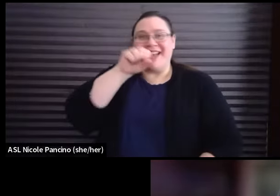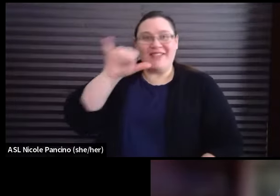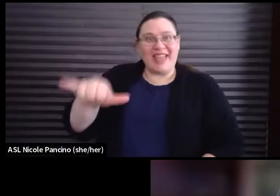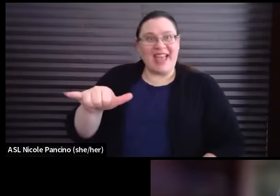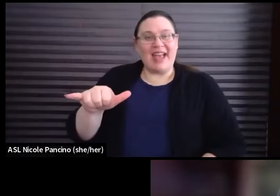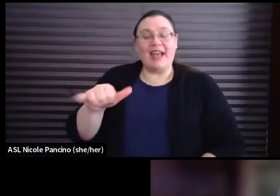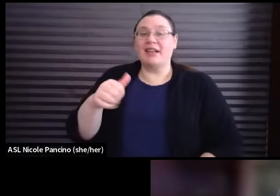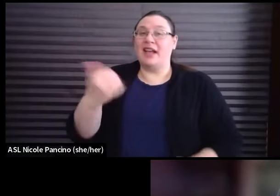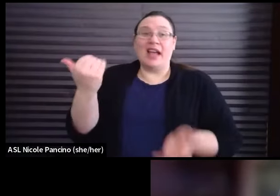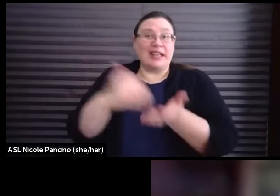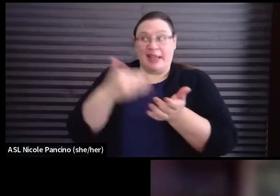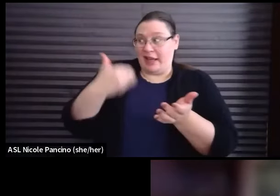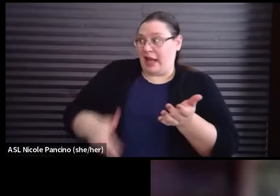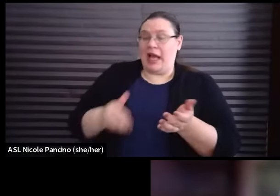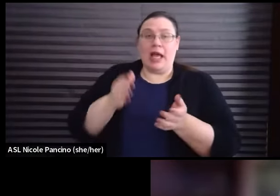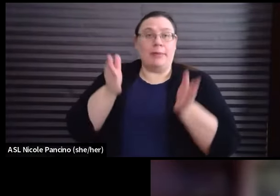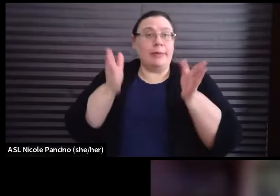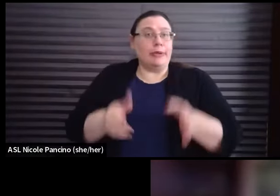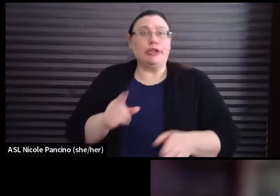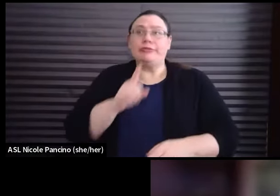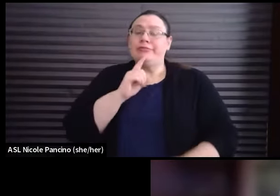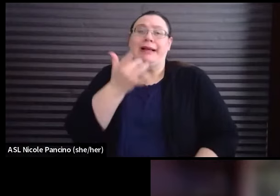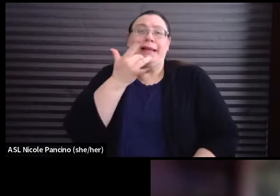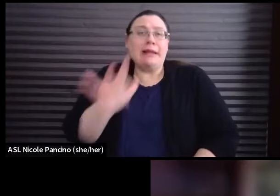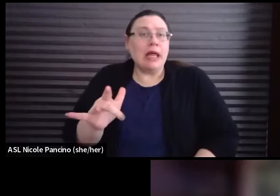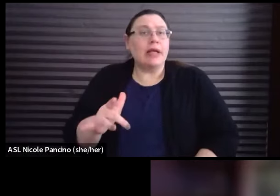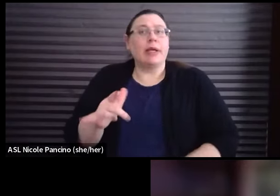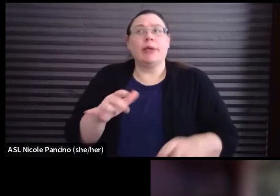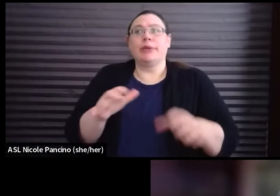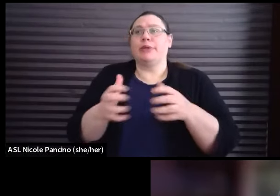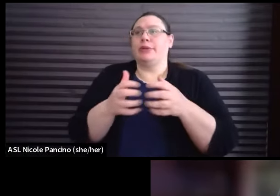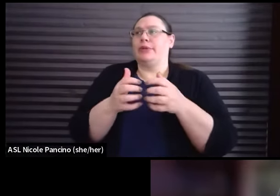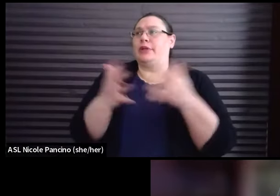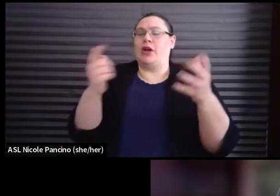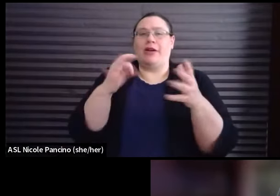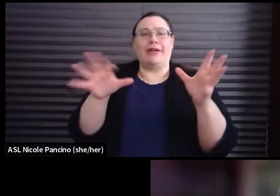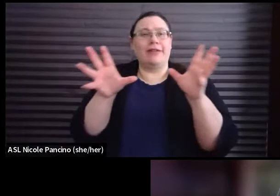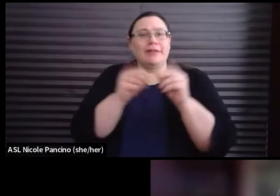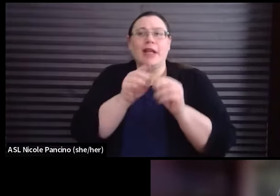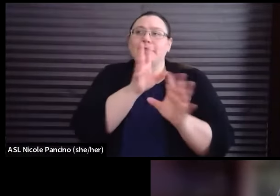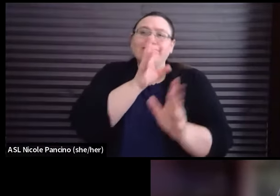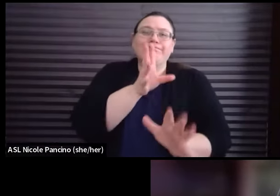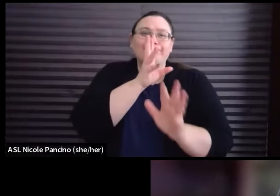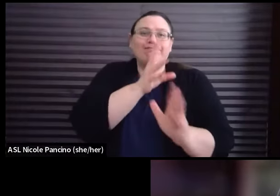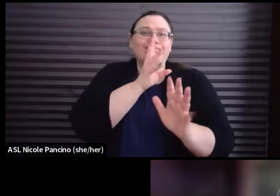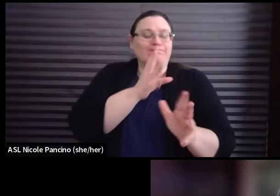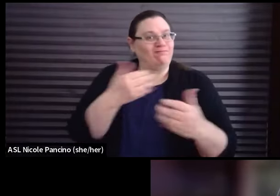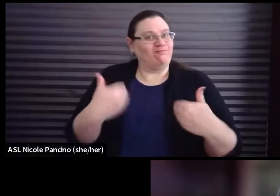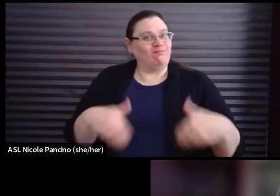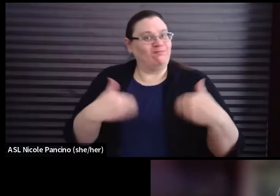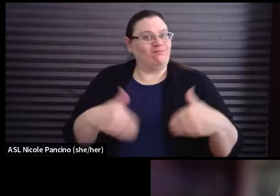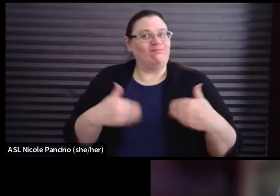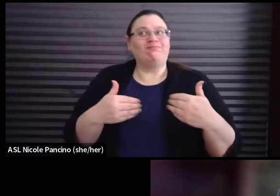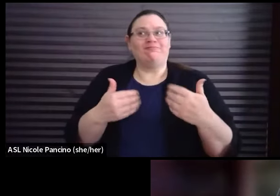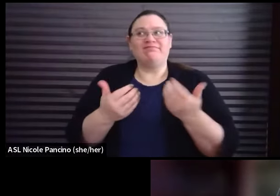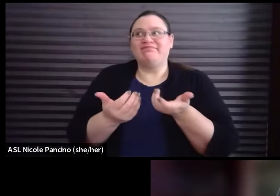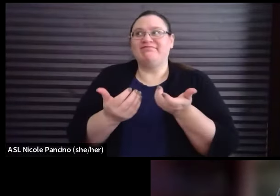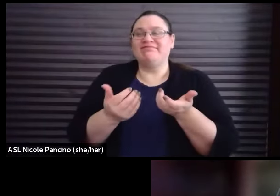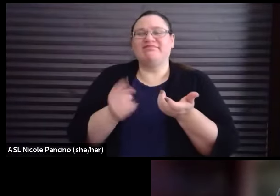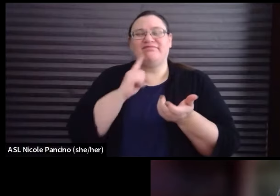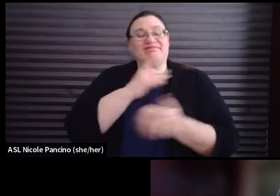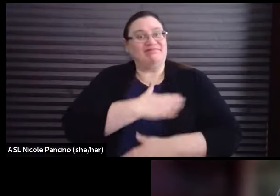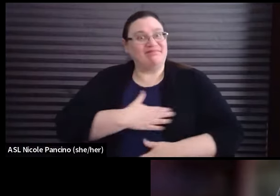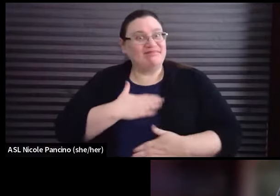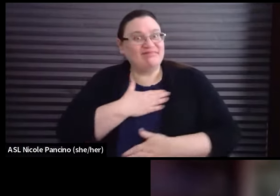has been very fortunate to do a lot of these sessions, I can say that it's been really enjoyable. And